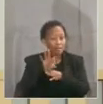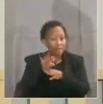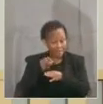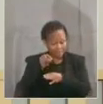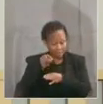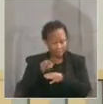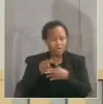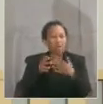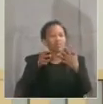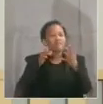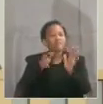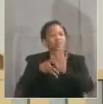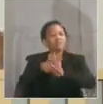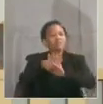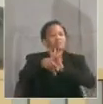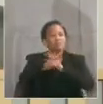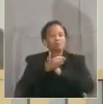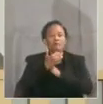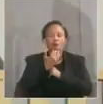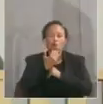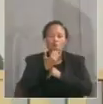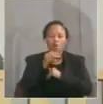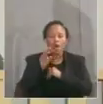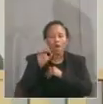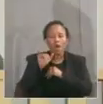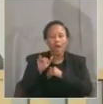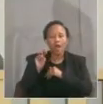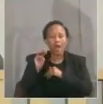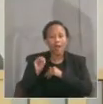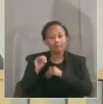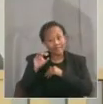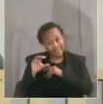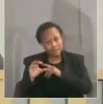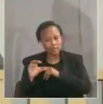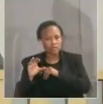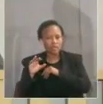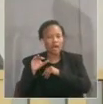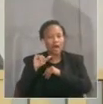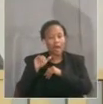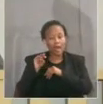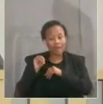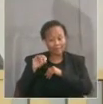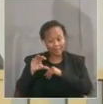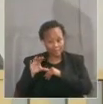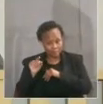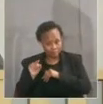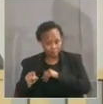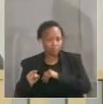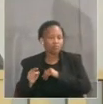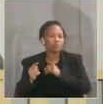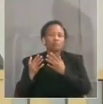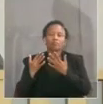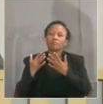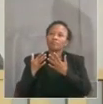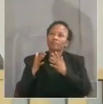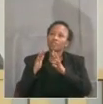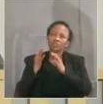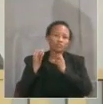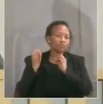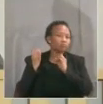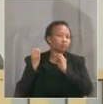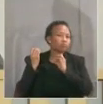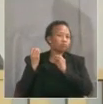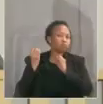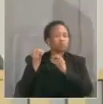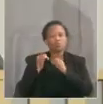approved by the IMC, which was then talking to the